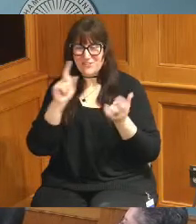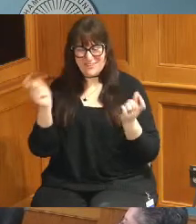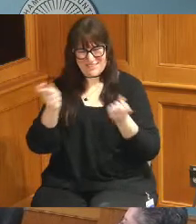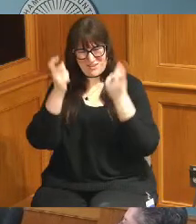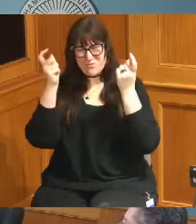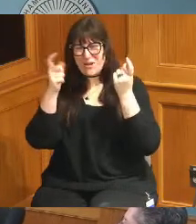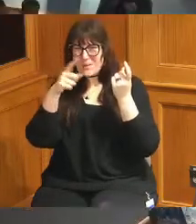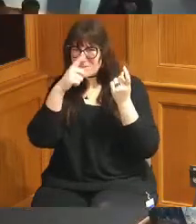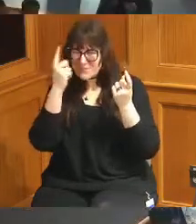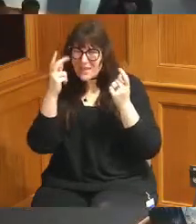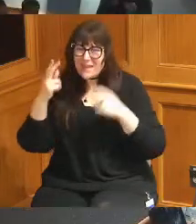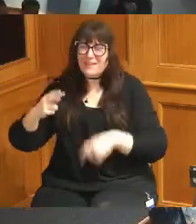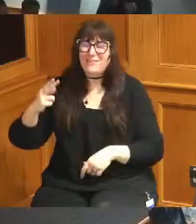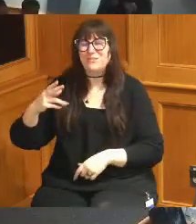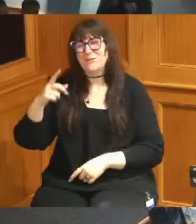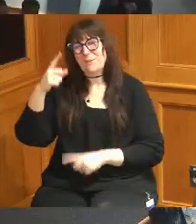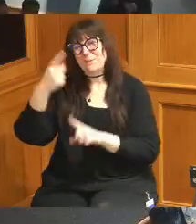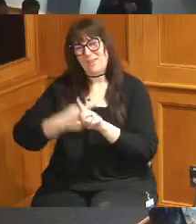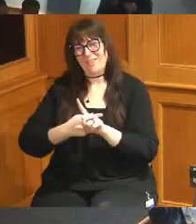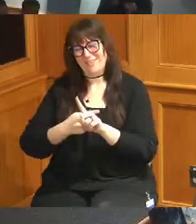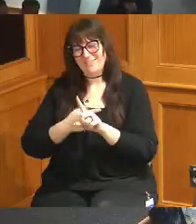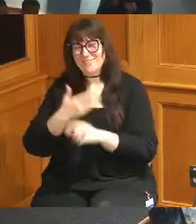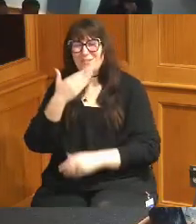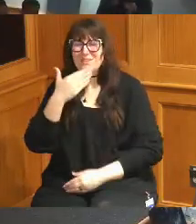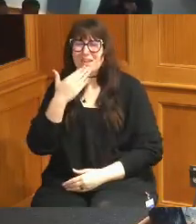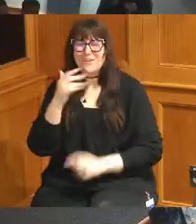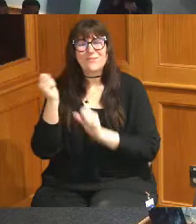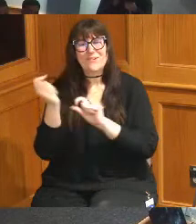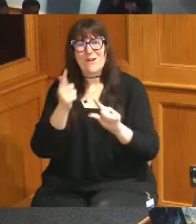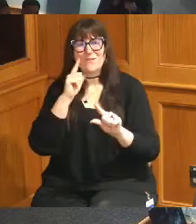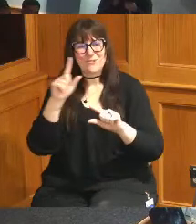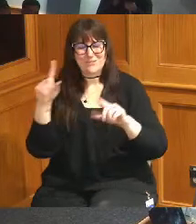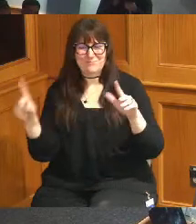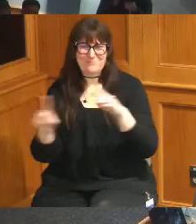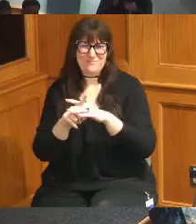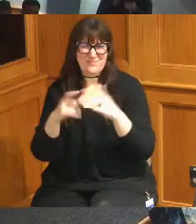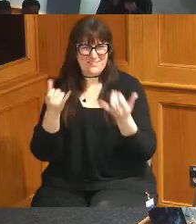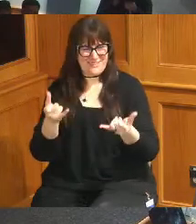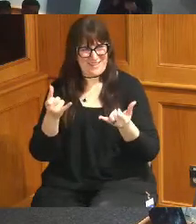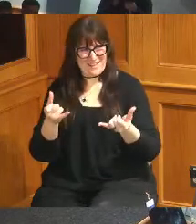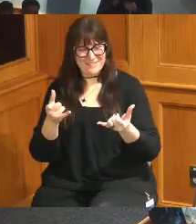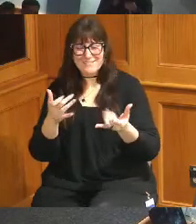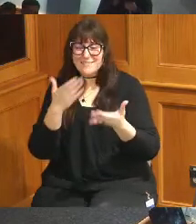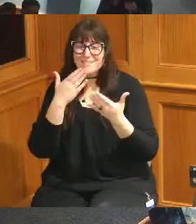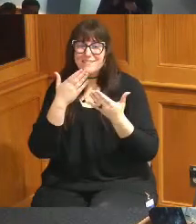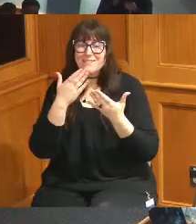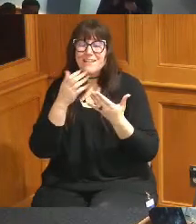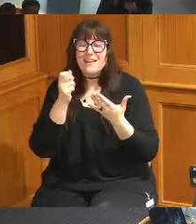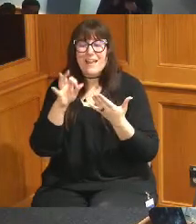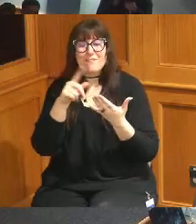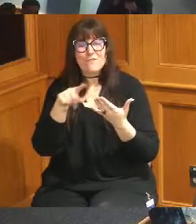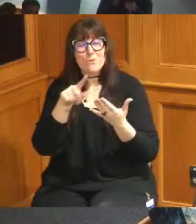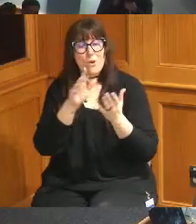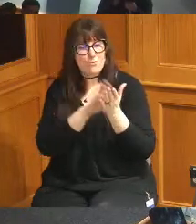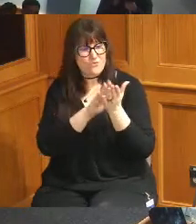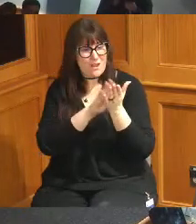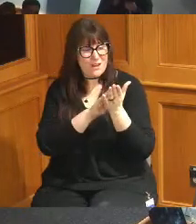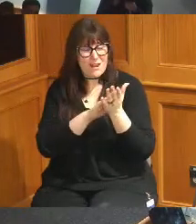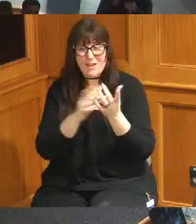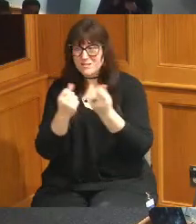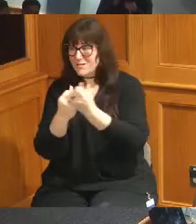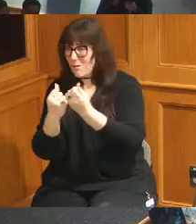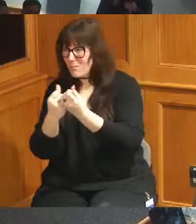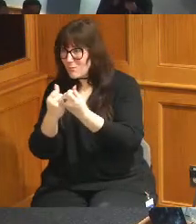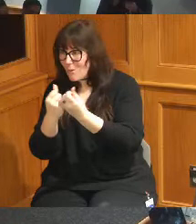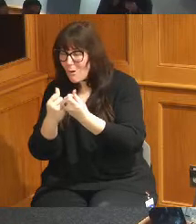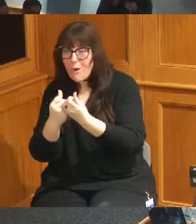Month. And so thank you in advance for all of you being here, those of you that are being recognized, those of you that are in support of those